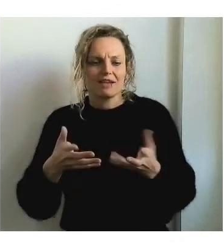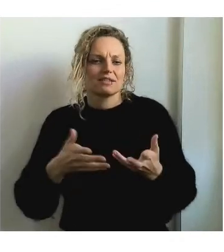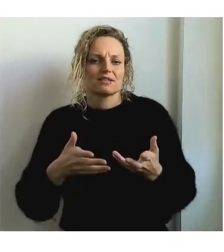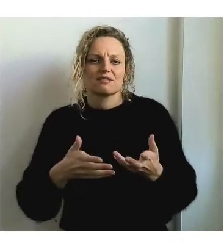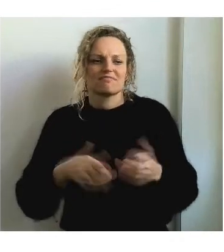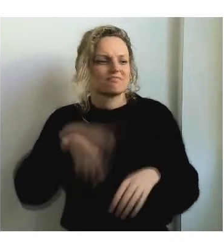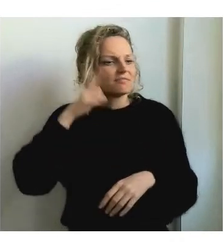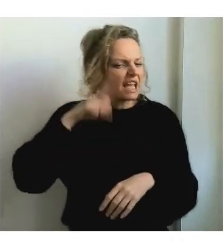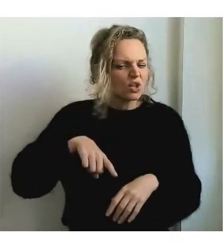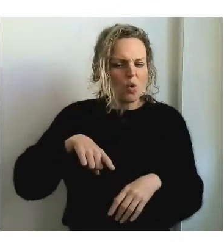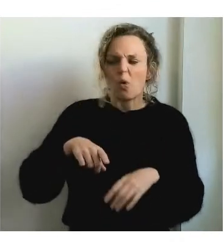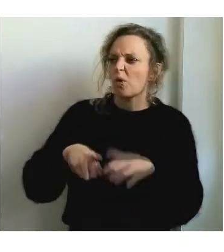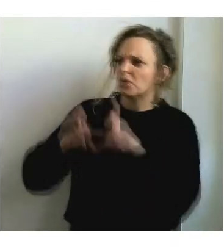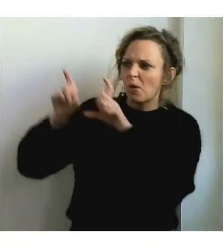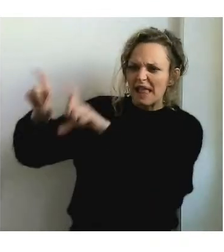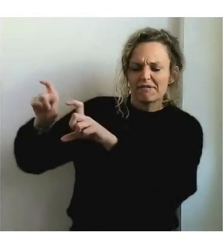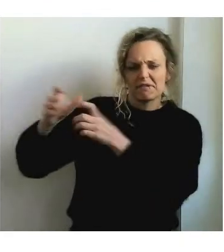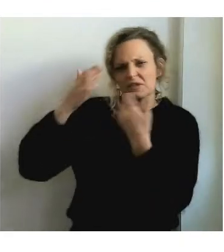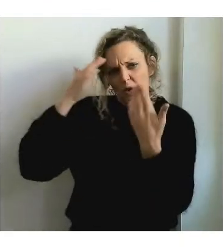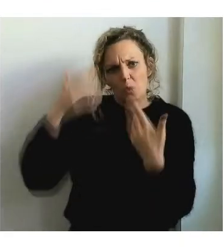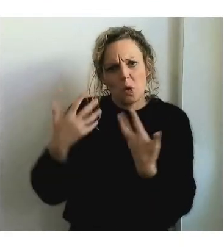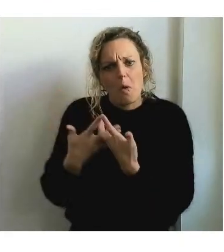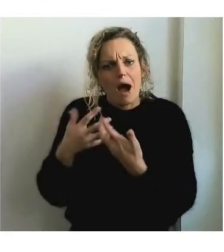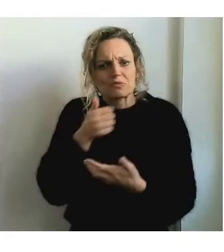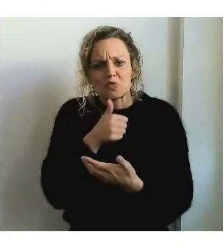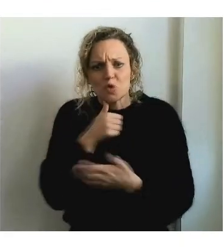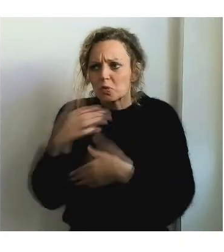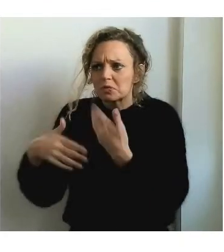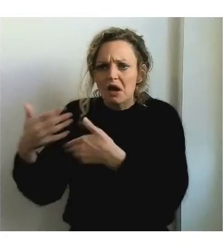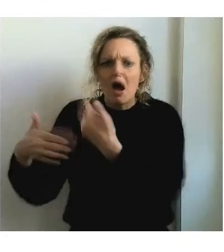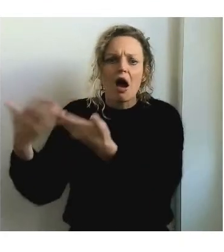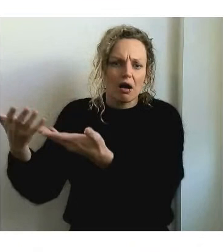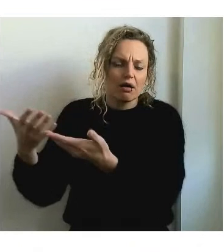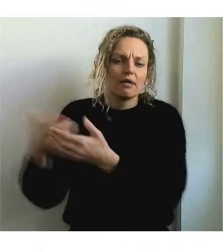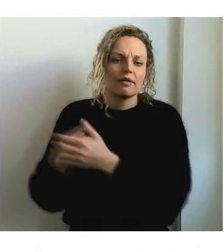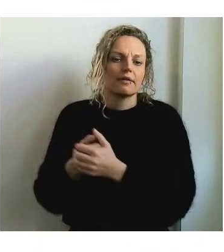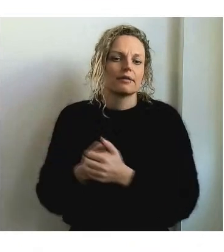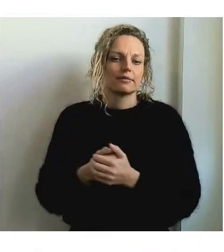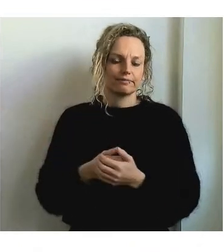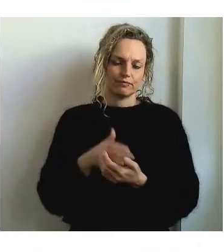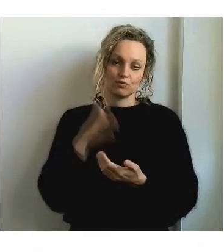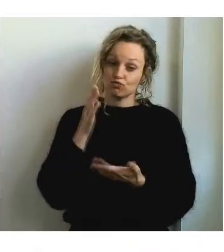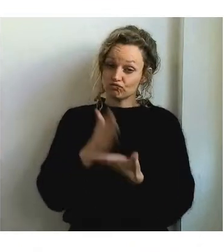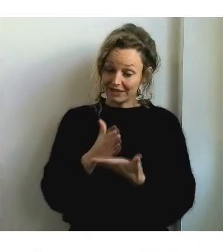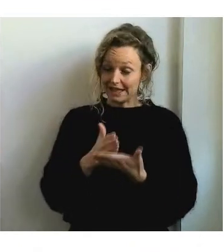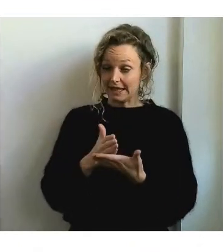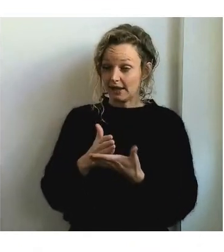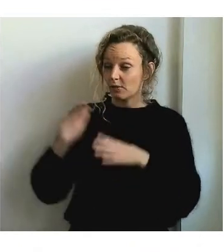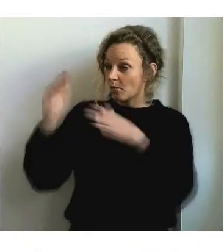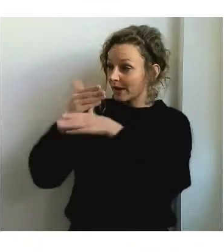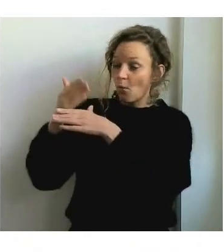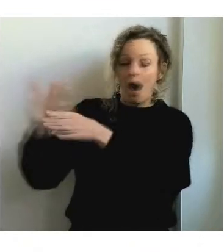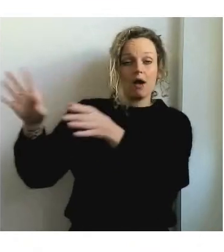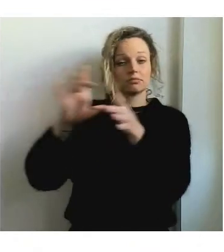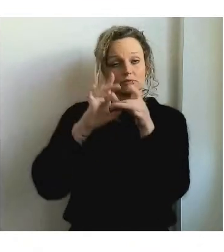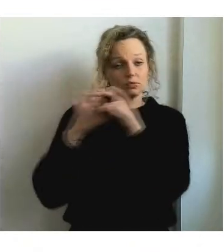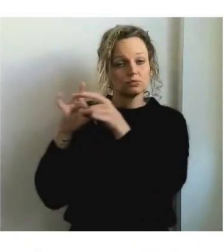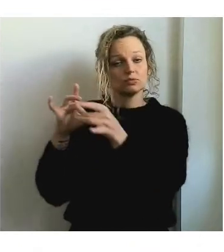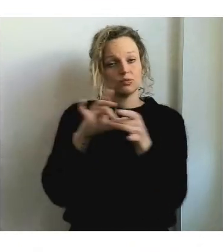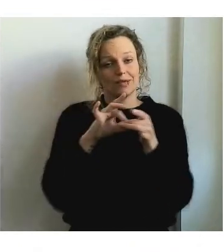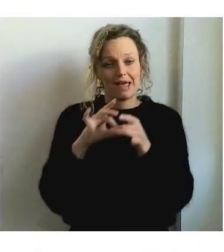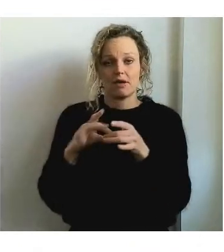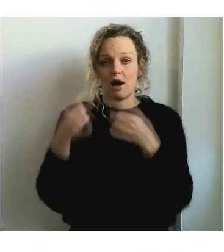wanted to happen. And so it was really through then collaboration, getting the messages